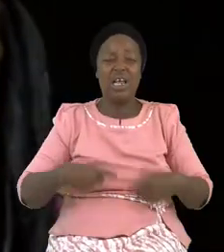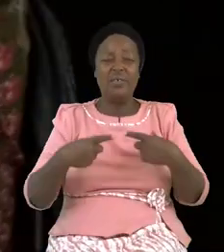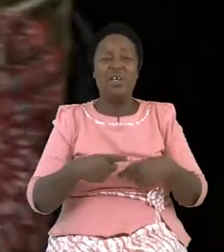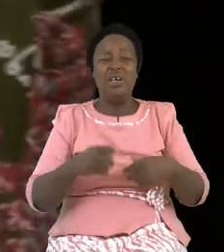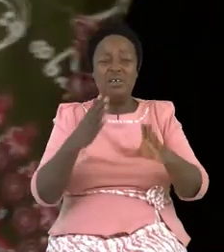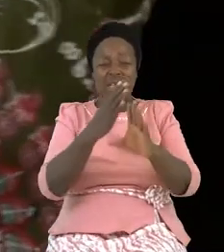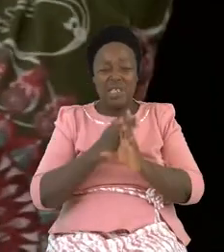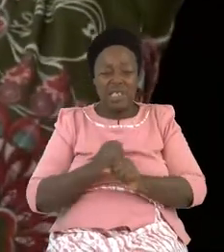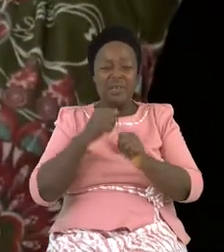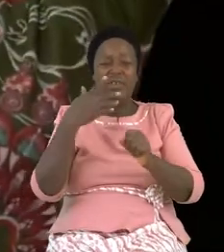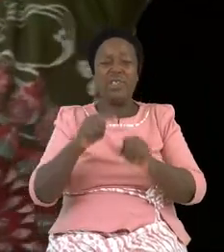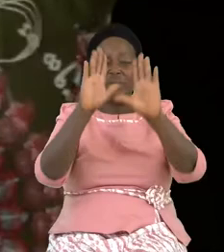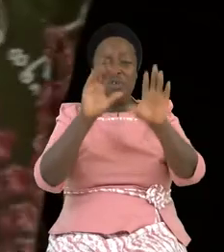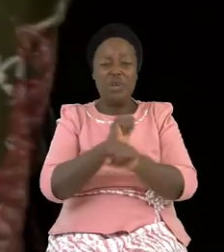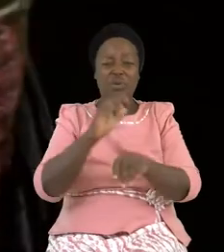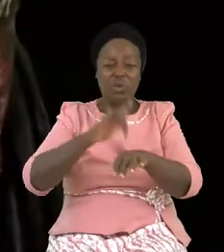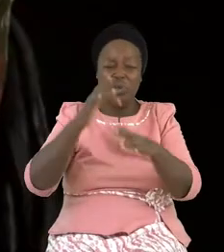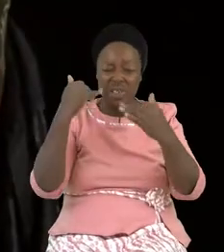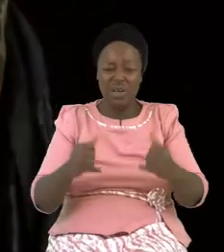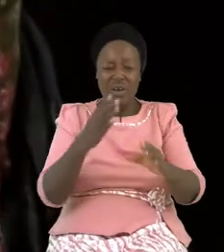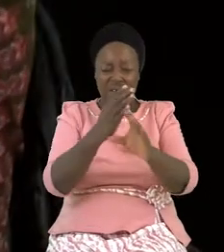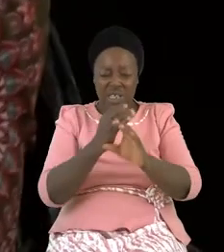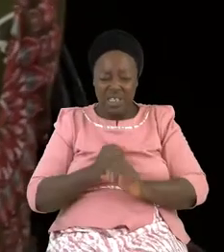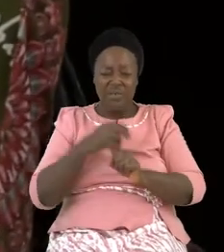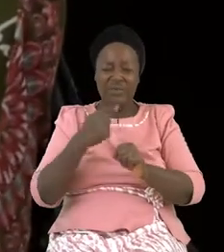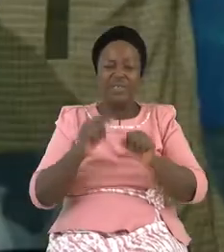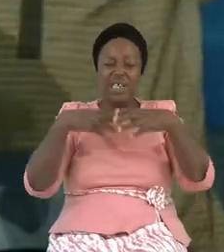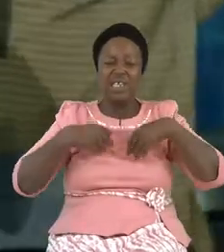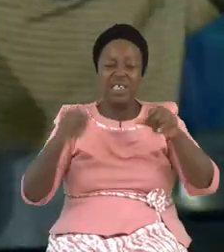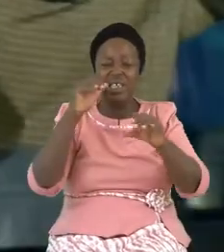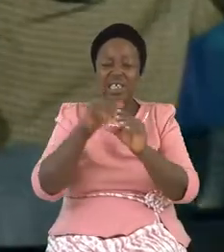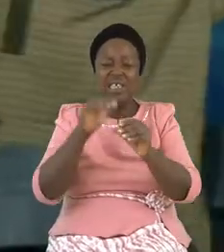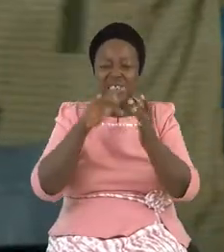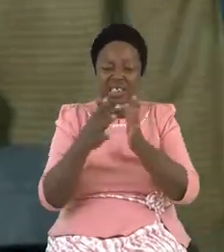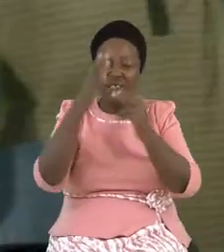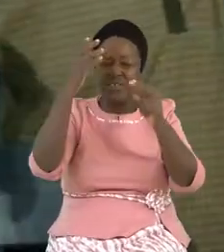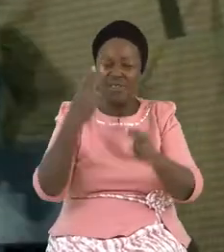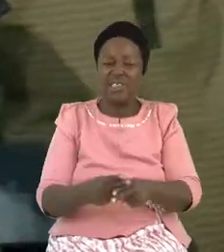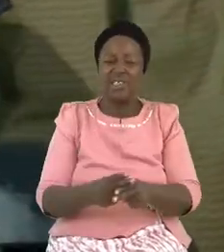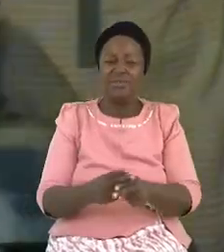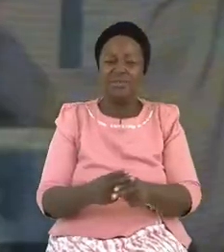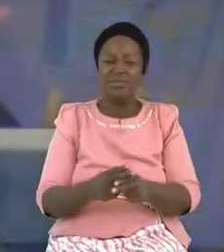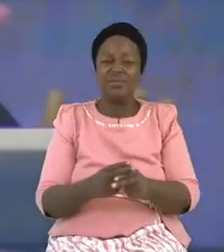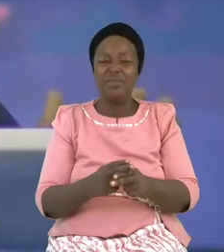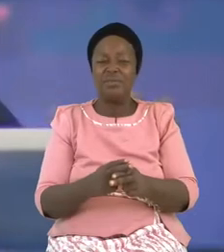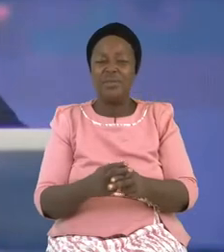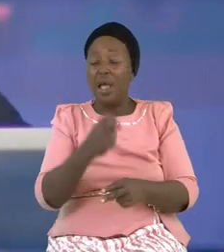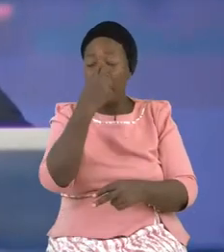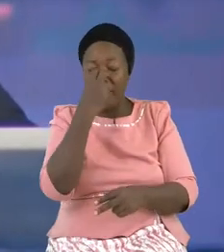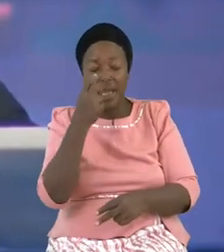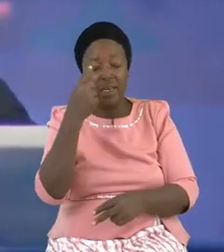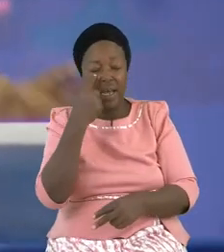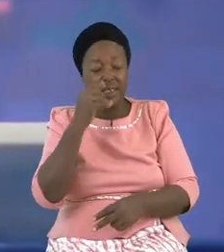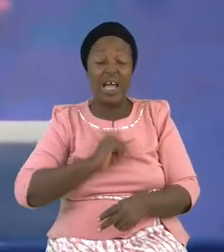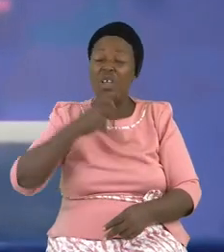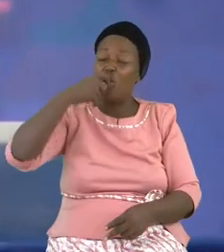right now. Receive the healing in Jesus' name. Blind eyes, I command